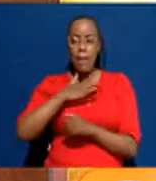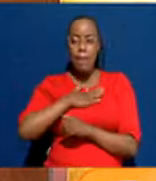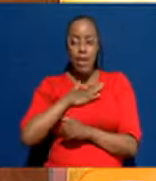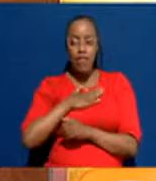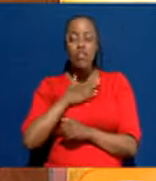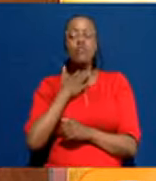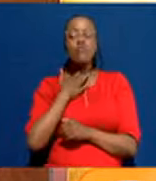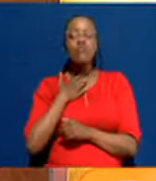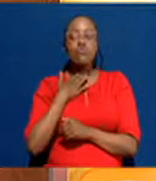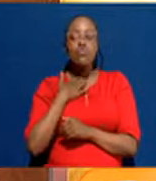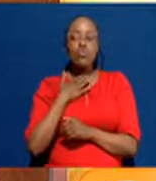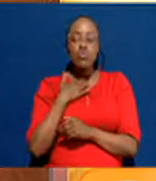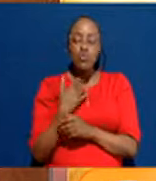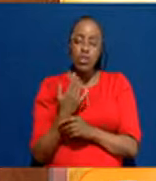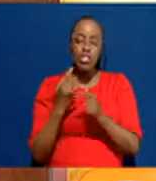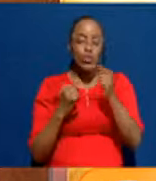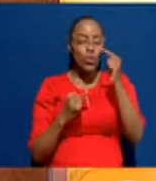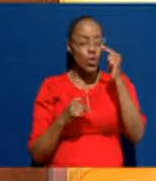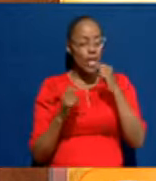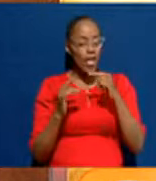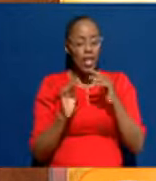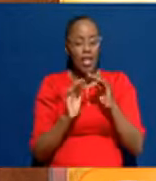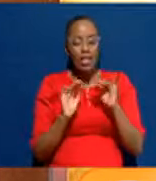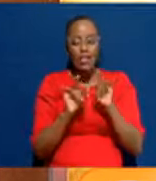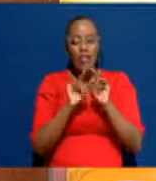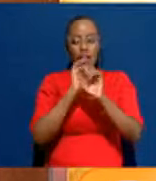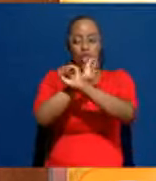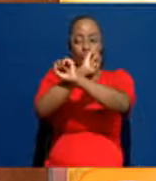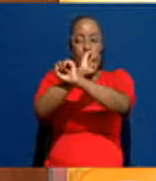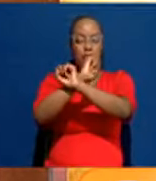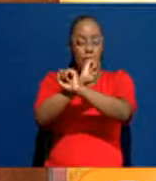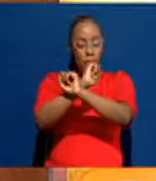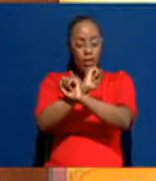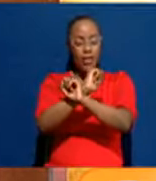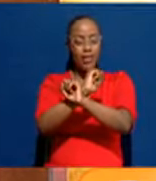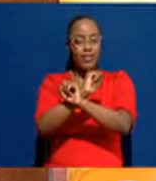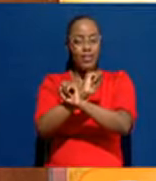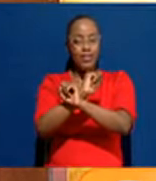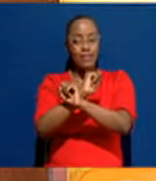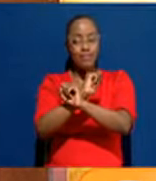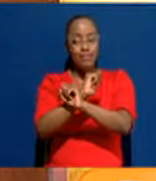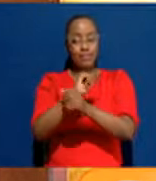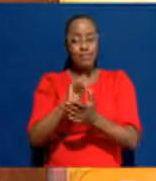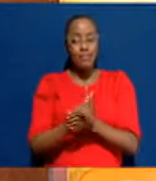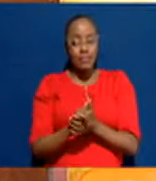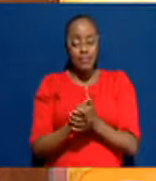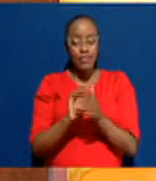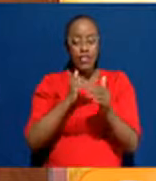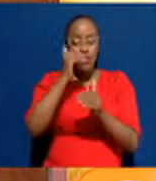I myself want to urge athletes to run clean. Yeah, we want to protect the image of our country. Yeah,